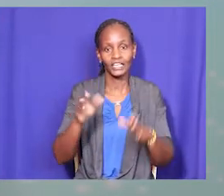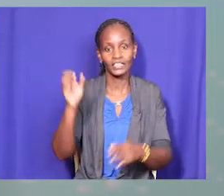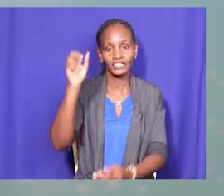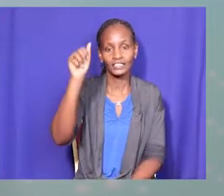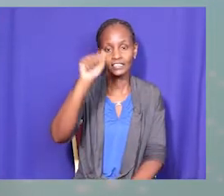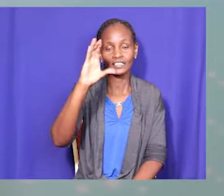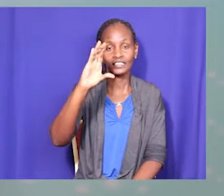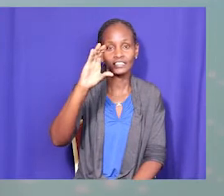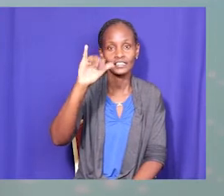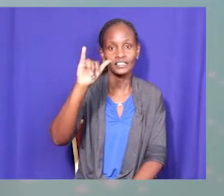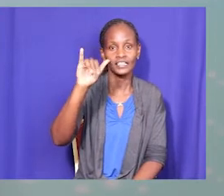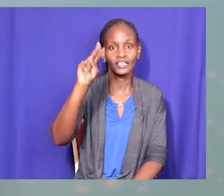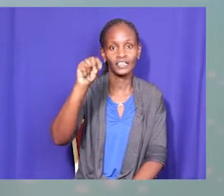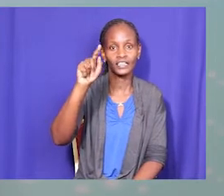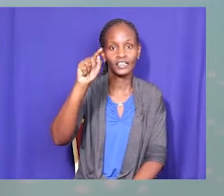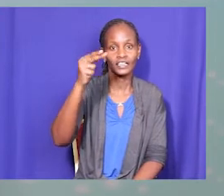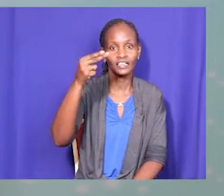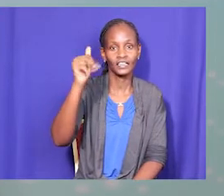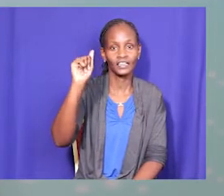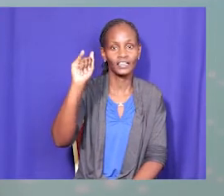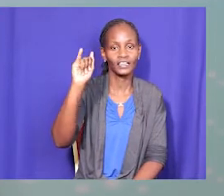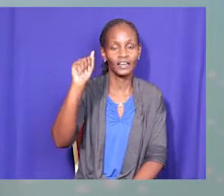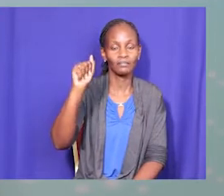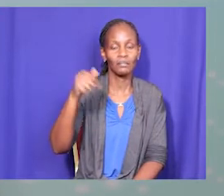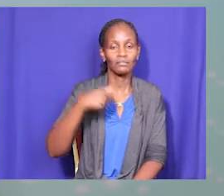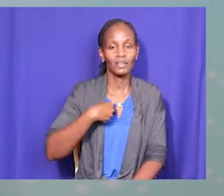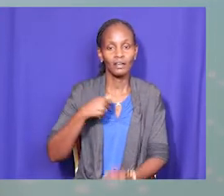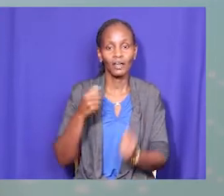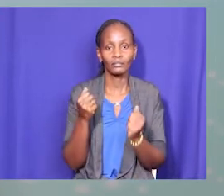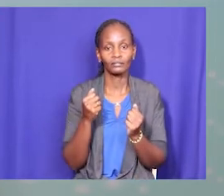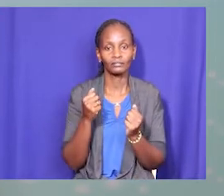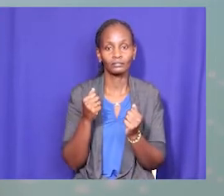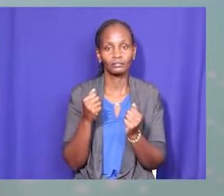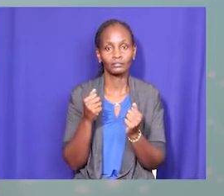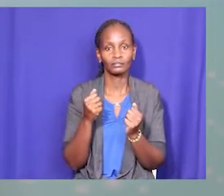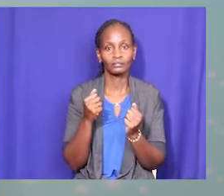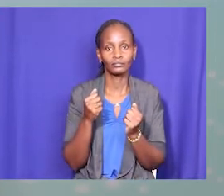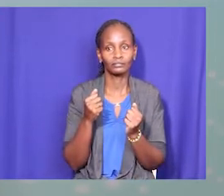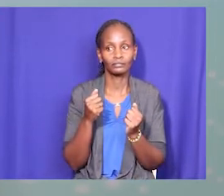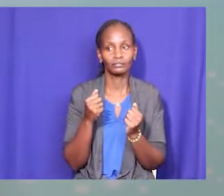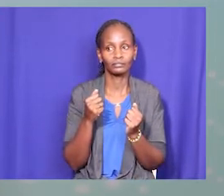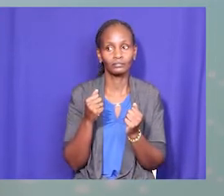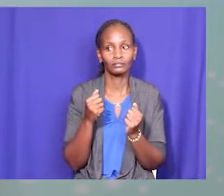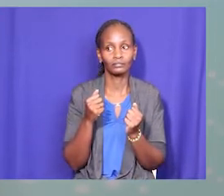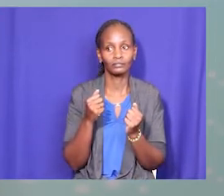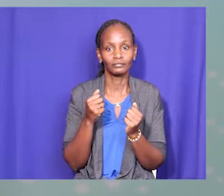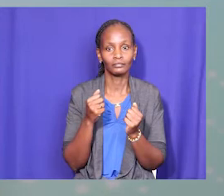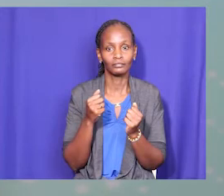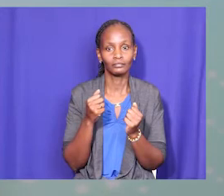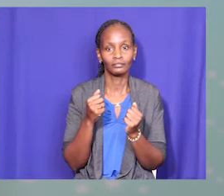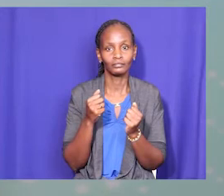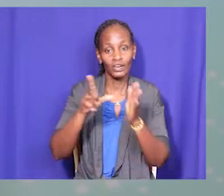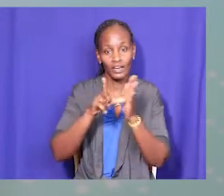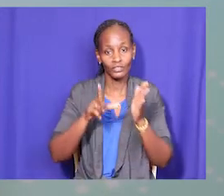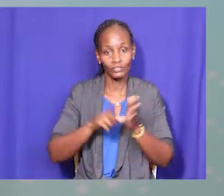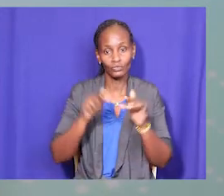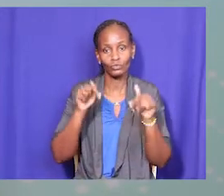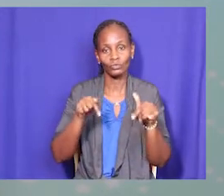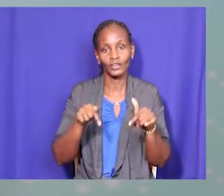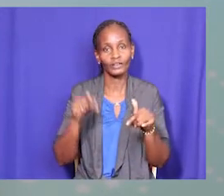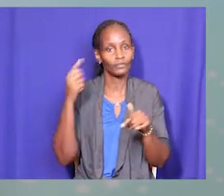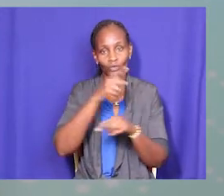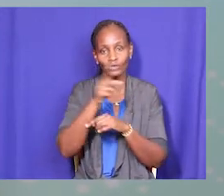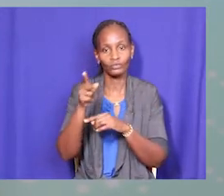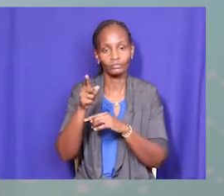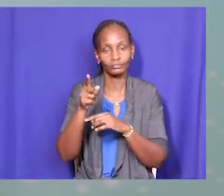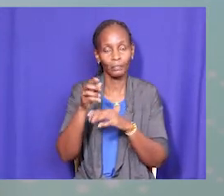Mwaniki, and I'm happy to be with you again. We have an exciting lesson for you today. But before